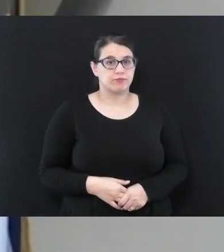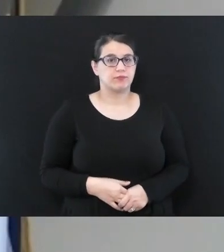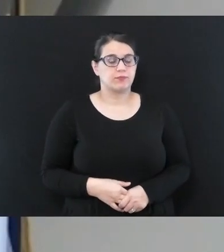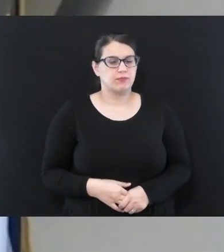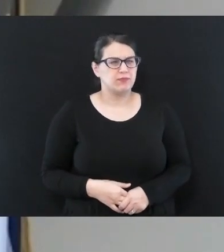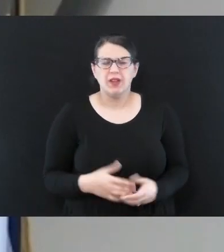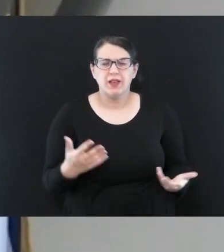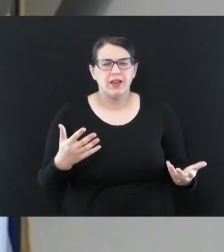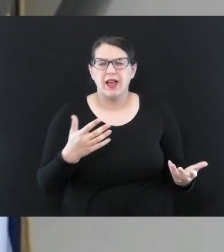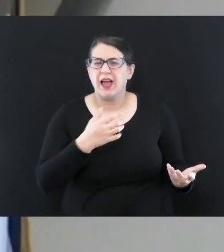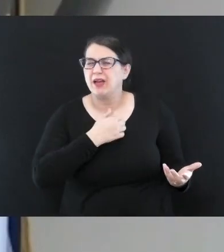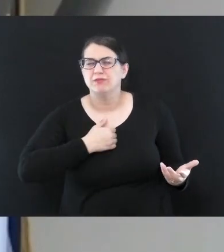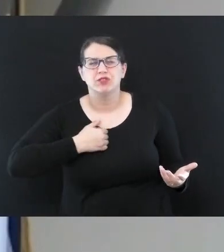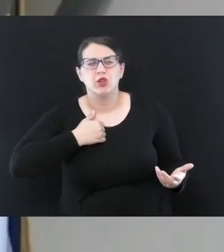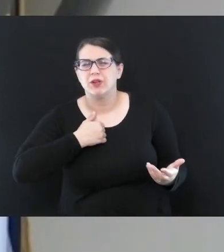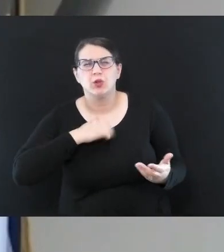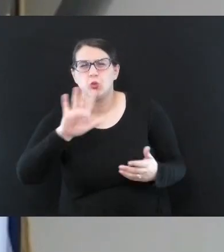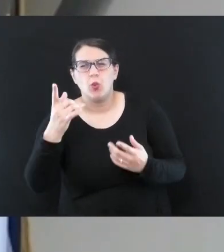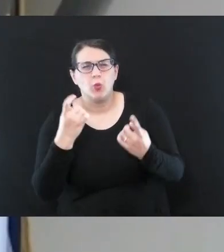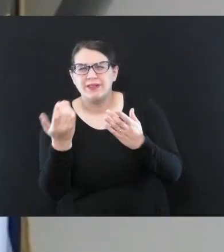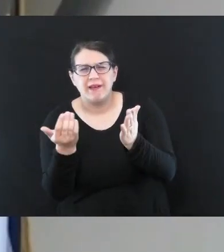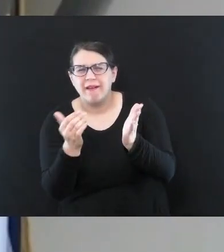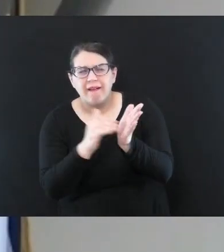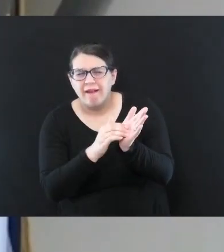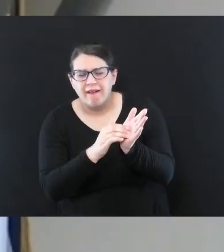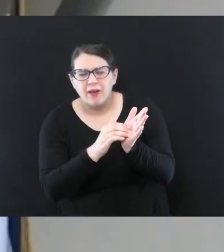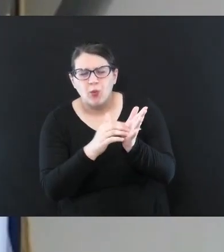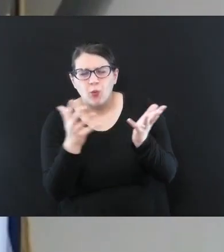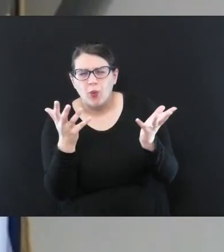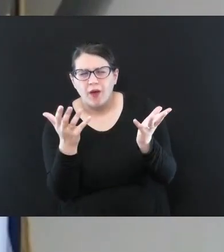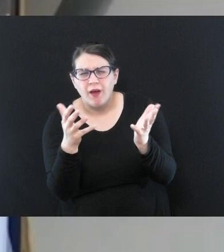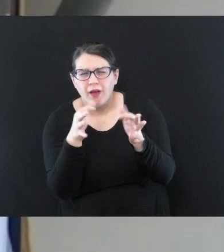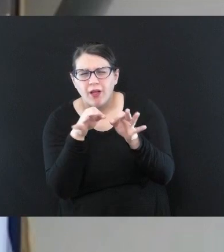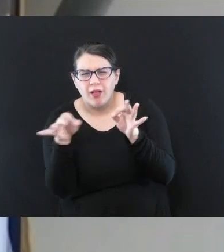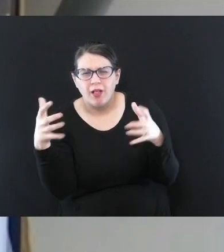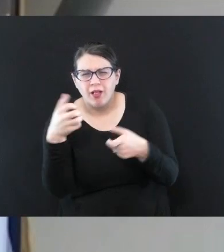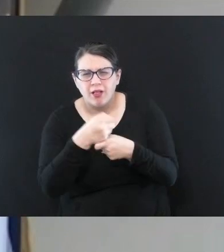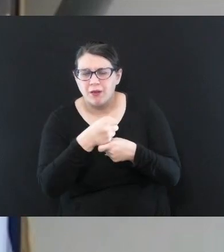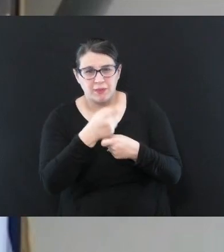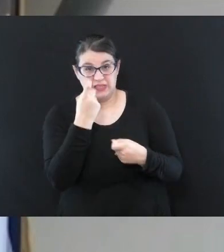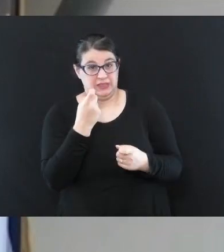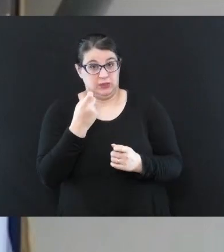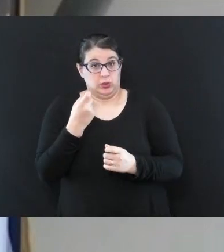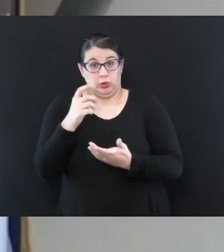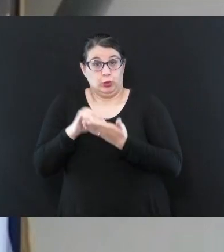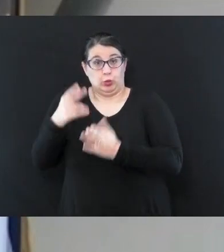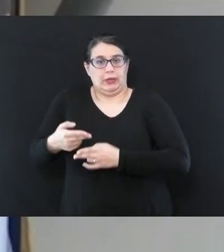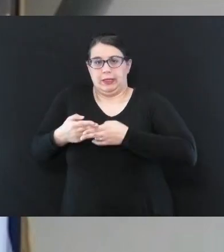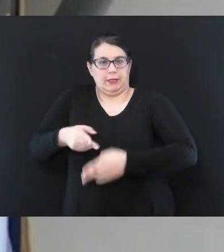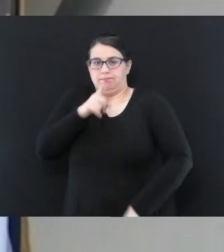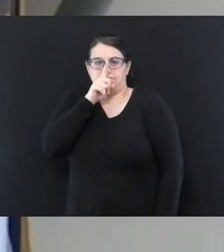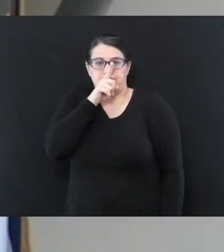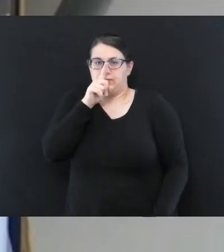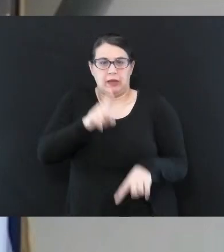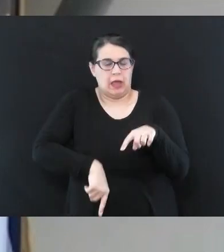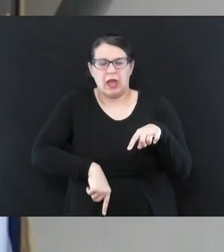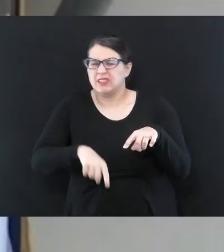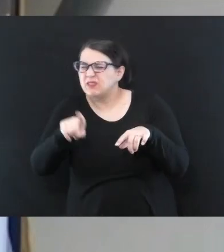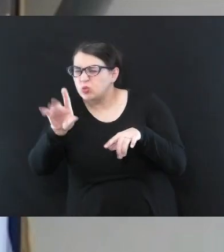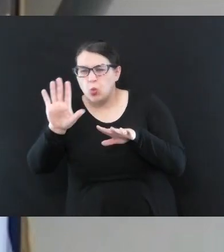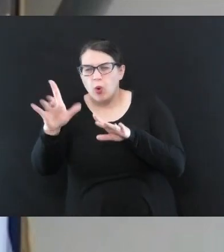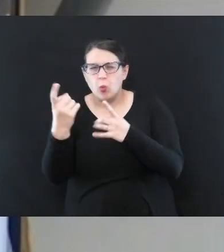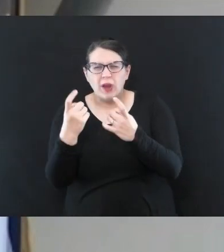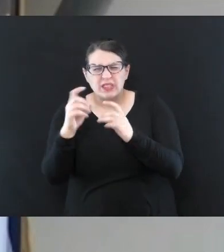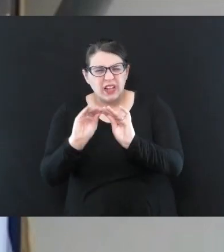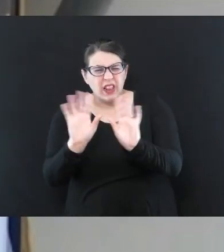sorry, what exactly is your question? Because we can't really talk about, you know, particular students or anything, but can you clarify your question